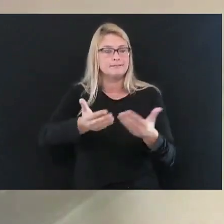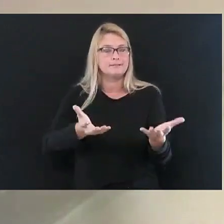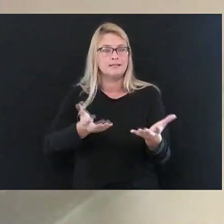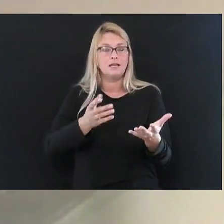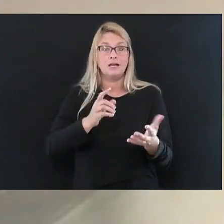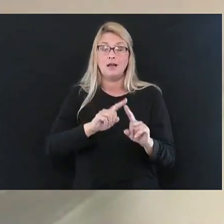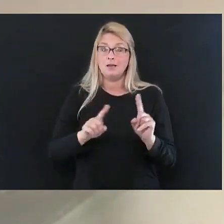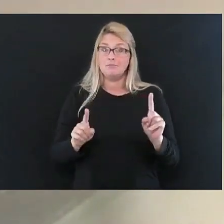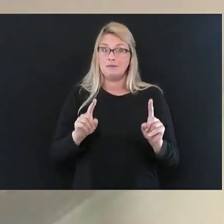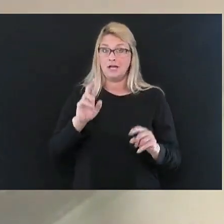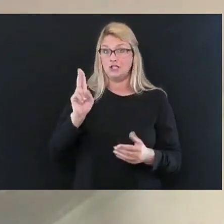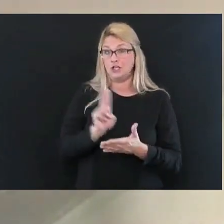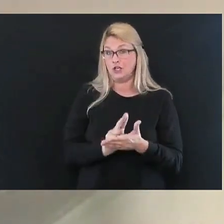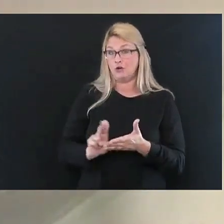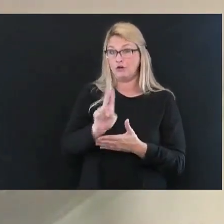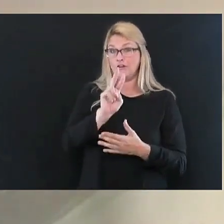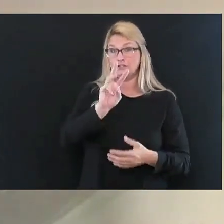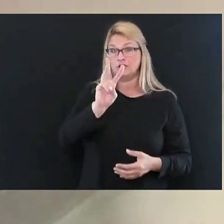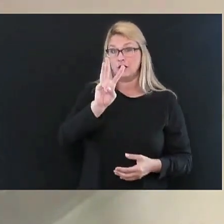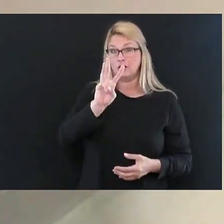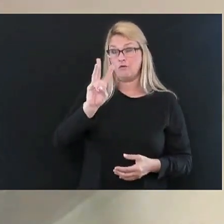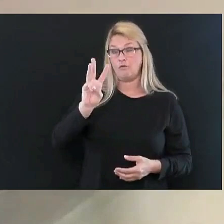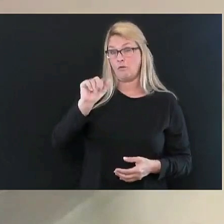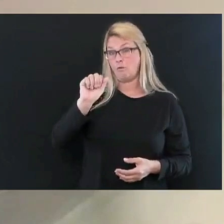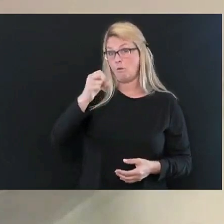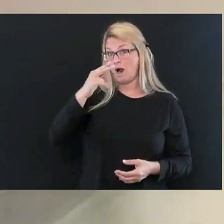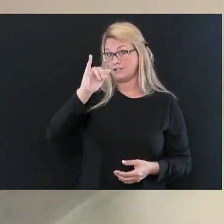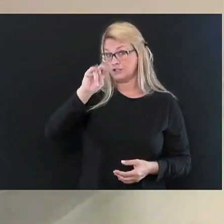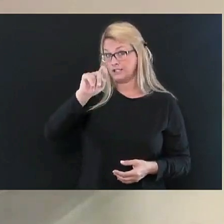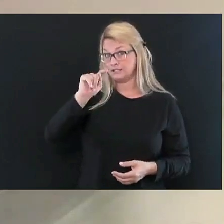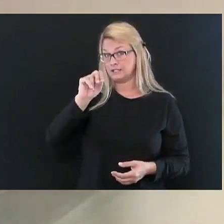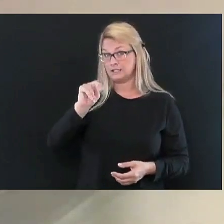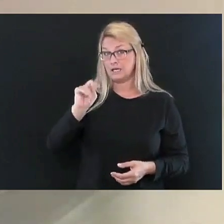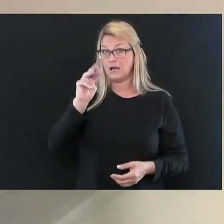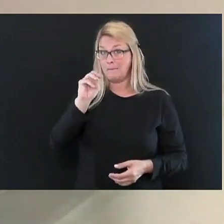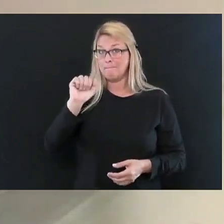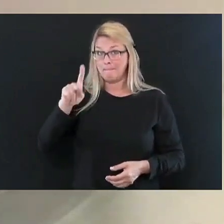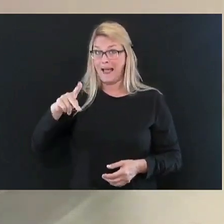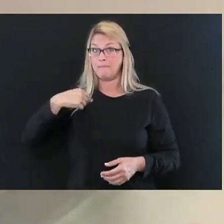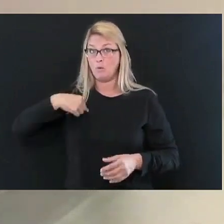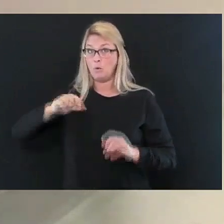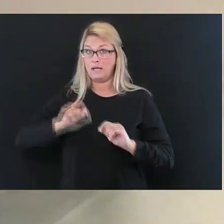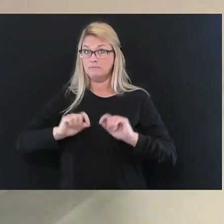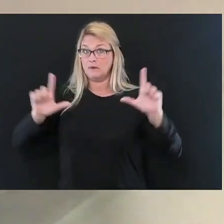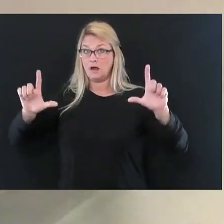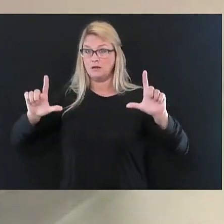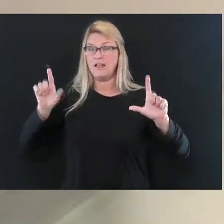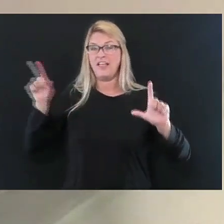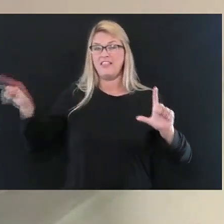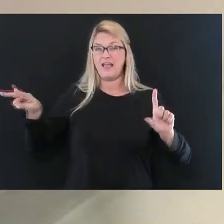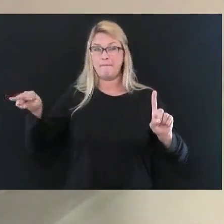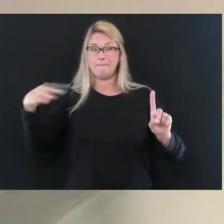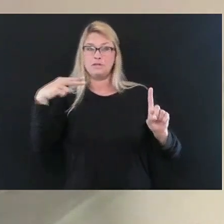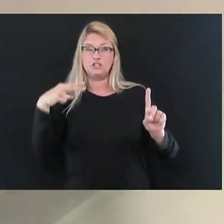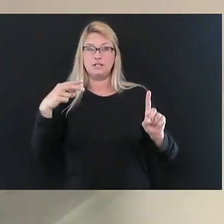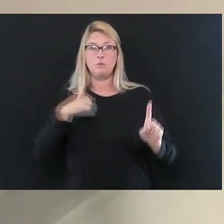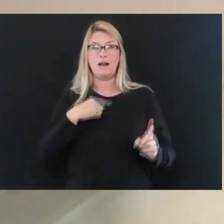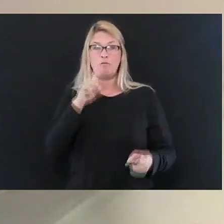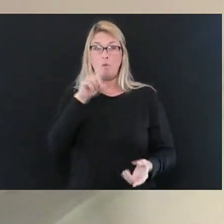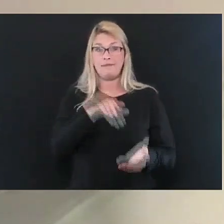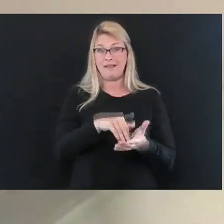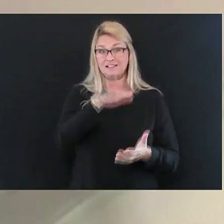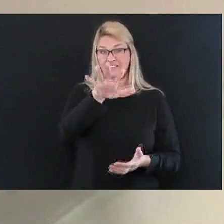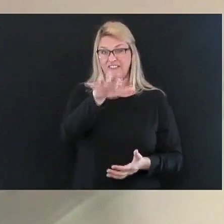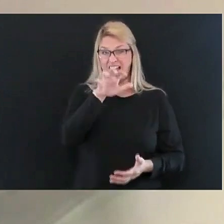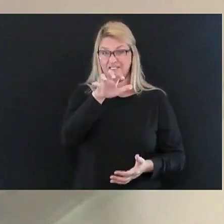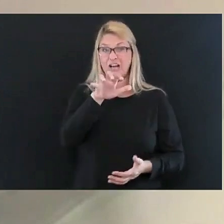the University of Washington map, when we first started this at the very beginning, projected we would have about 1,500 West Virginians die